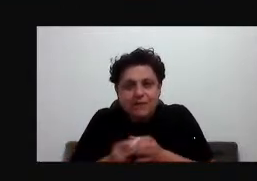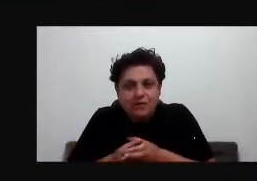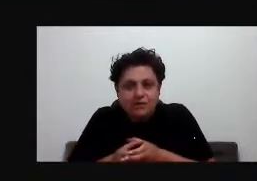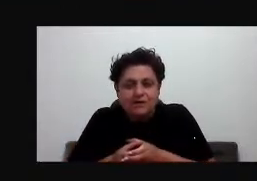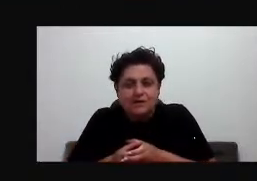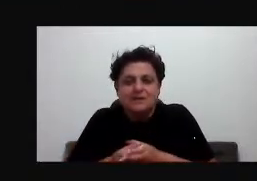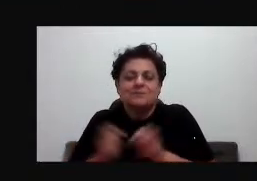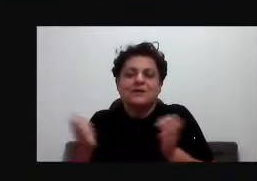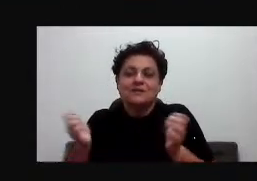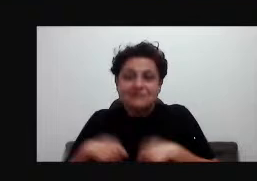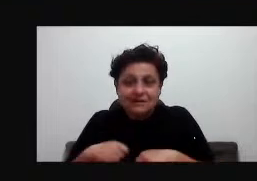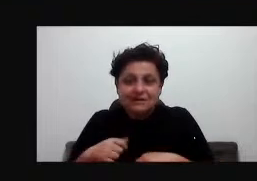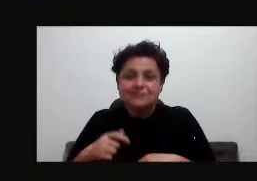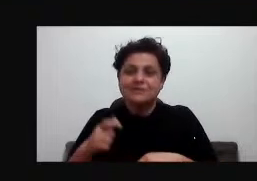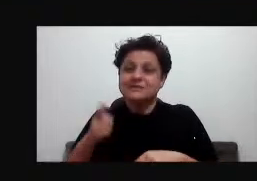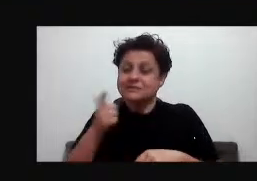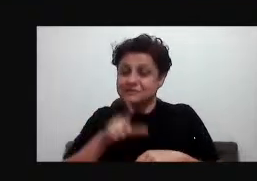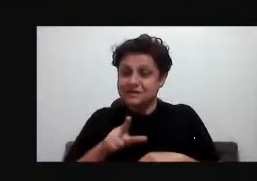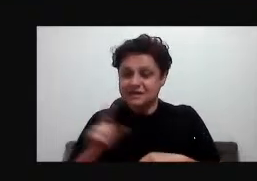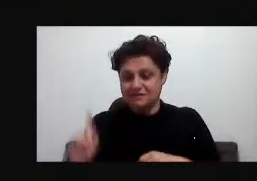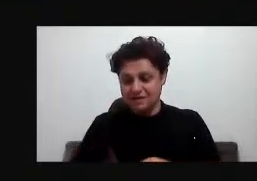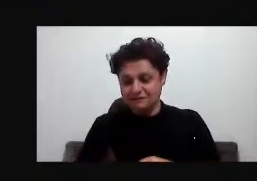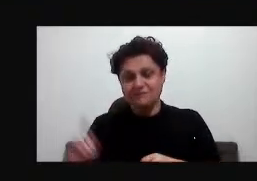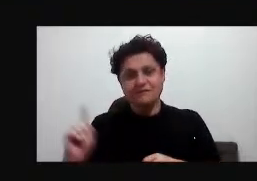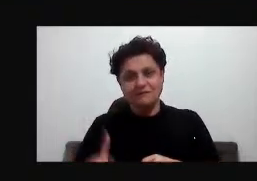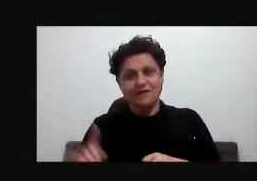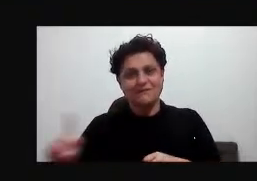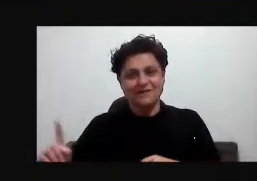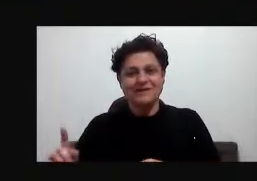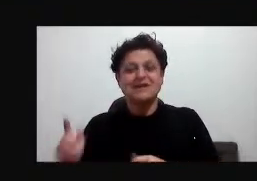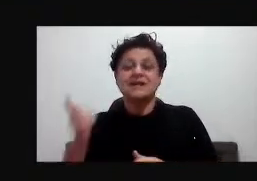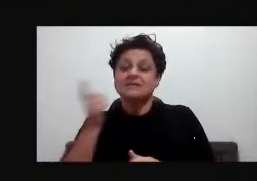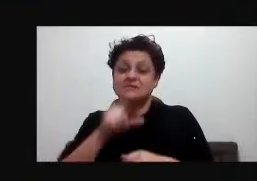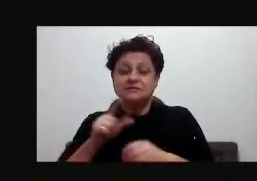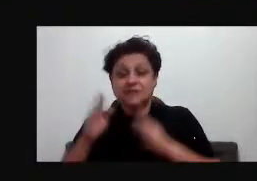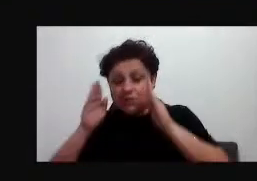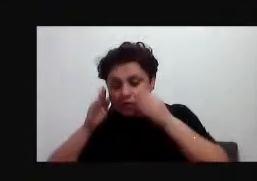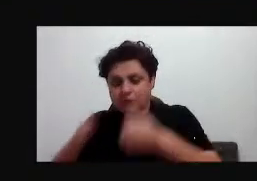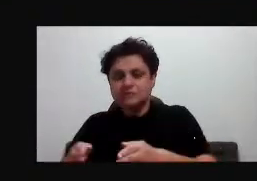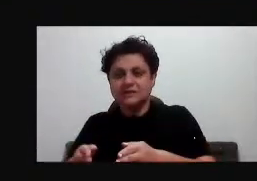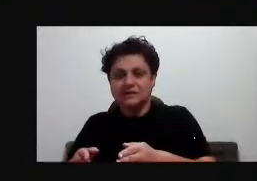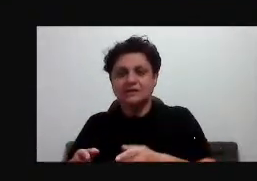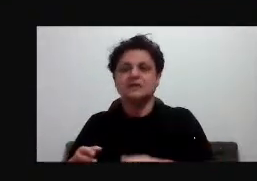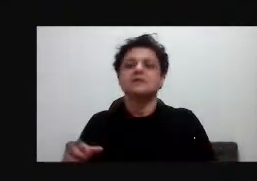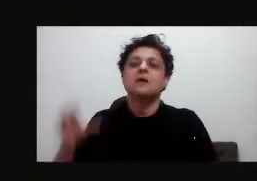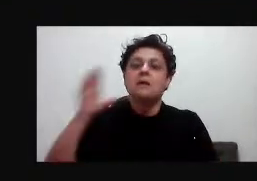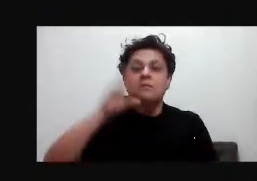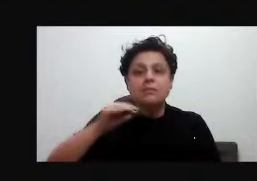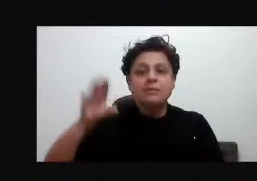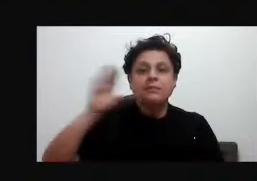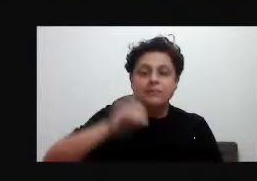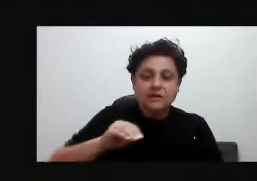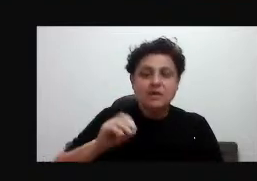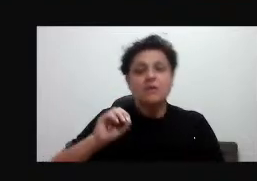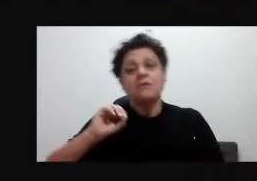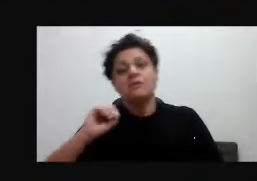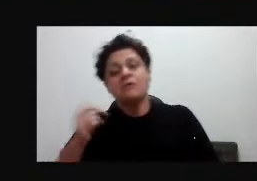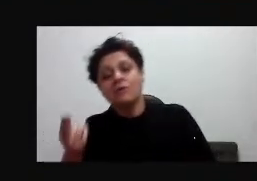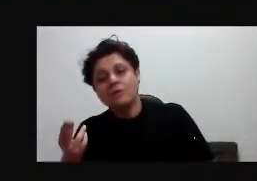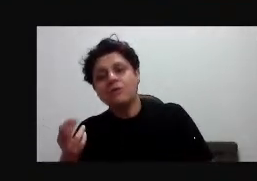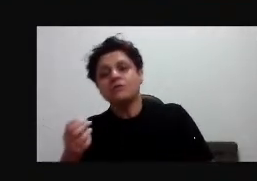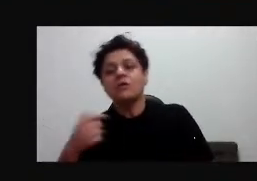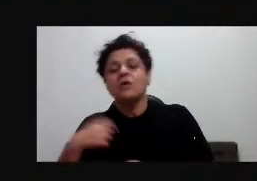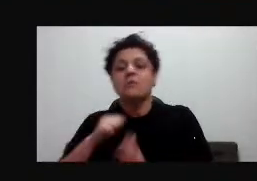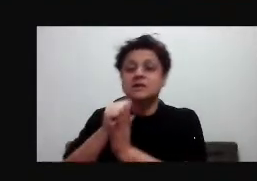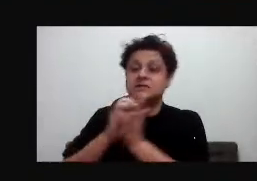and you can either concentrate on speaking or doing a particular activity where you're monitoring that group of